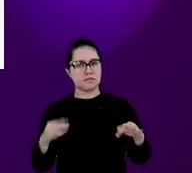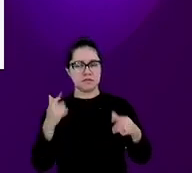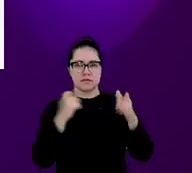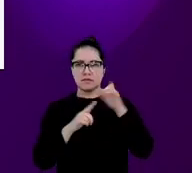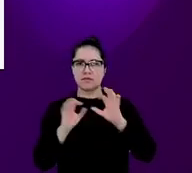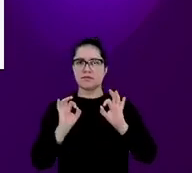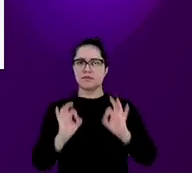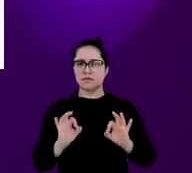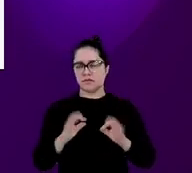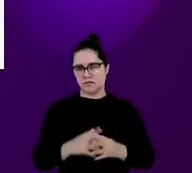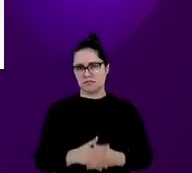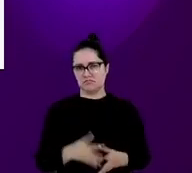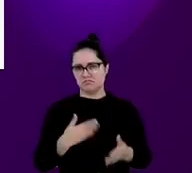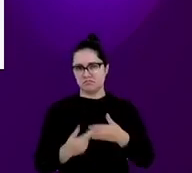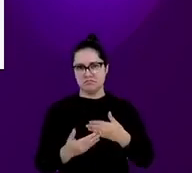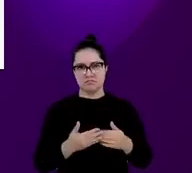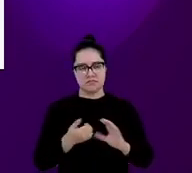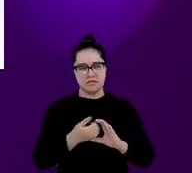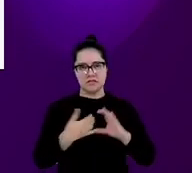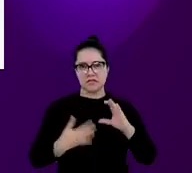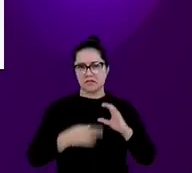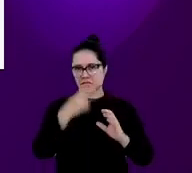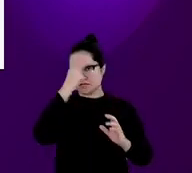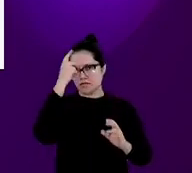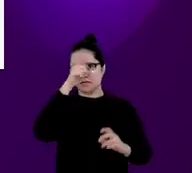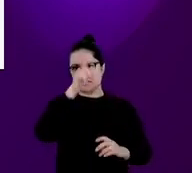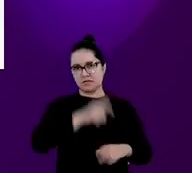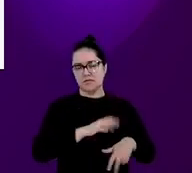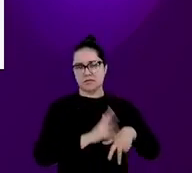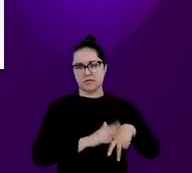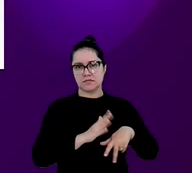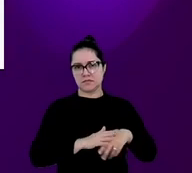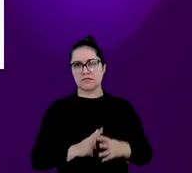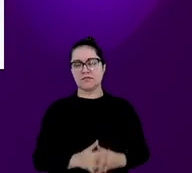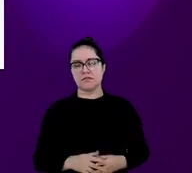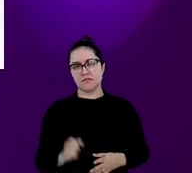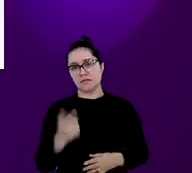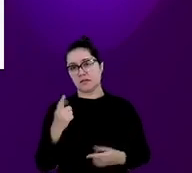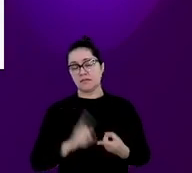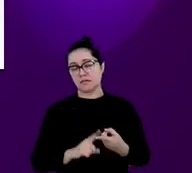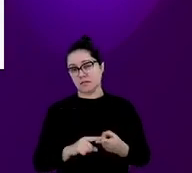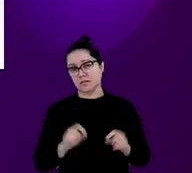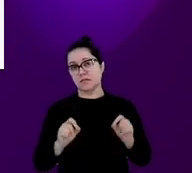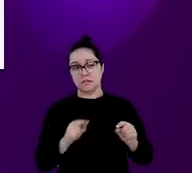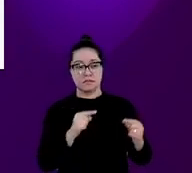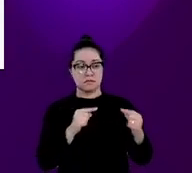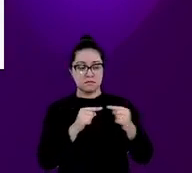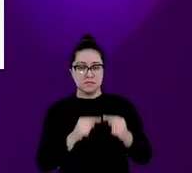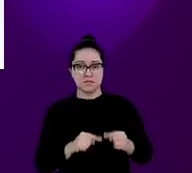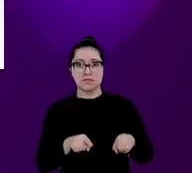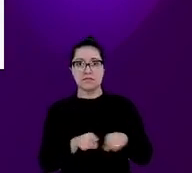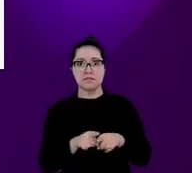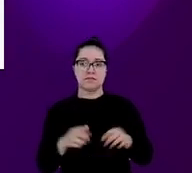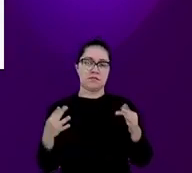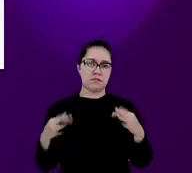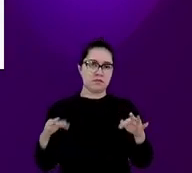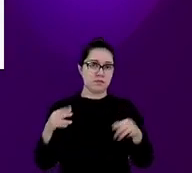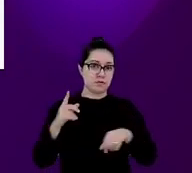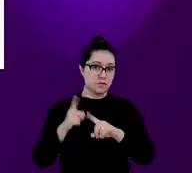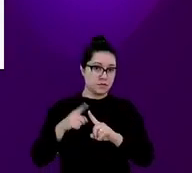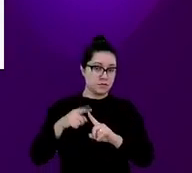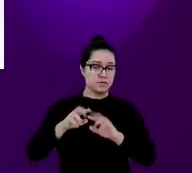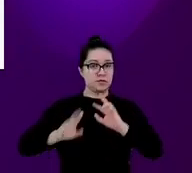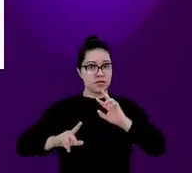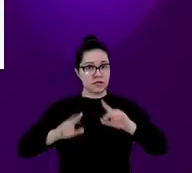we customized it for several types of pain. We have it customized for 60 types of pain